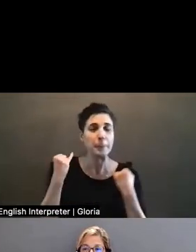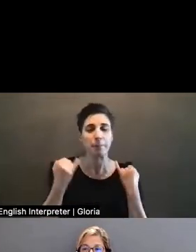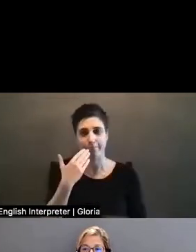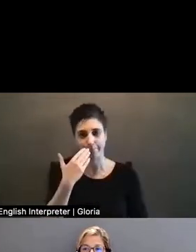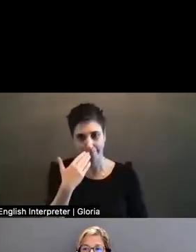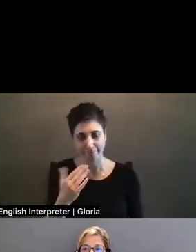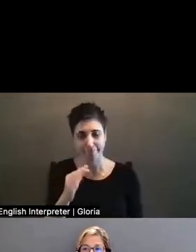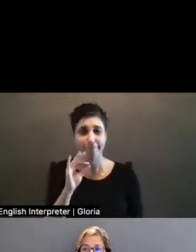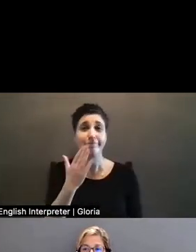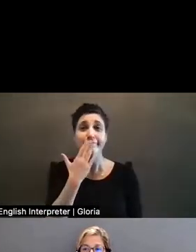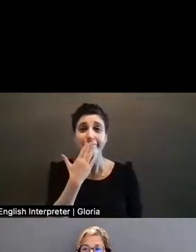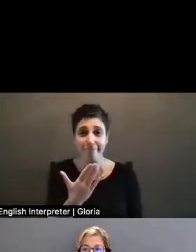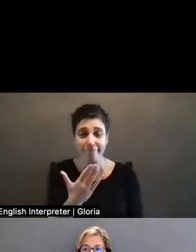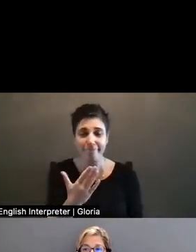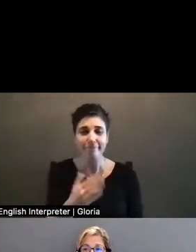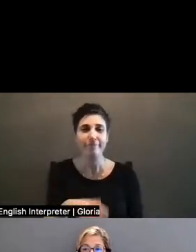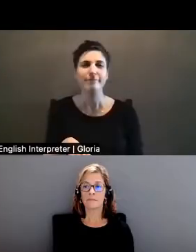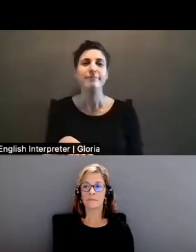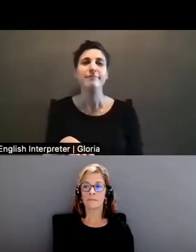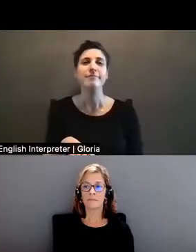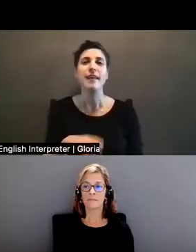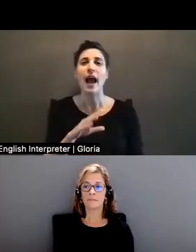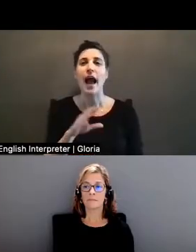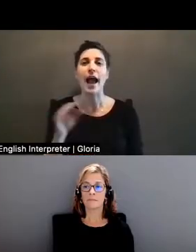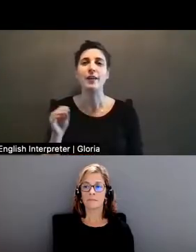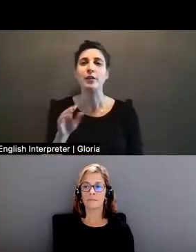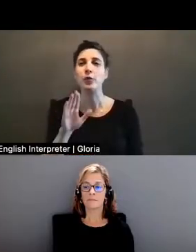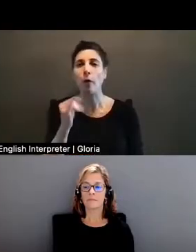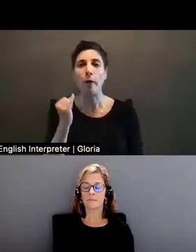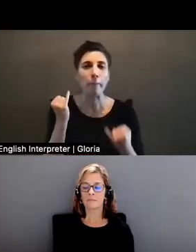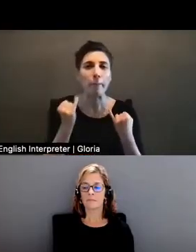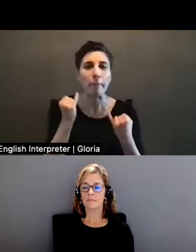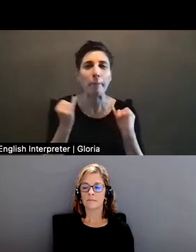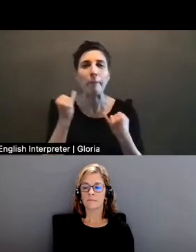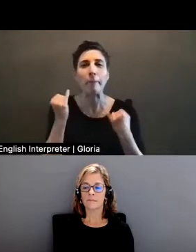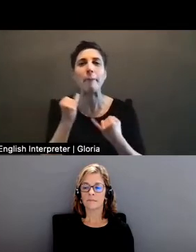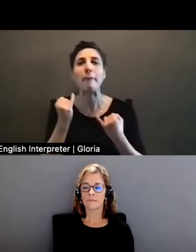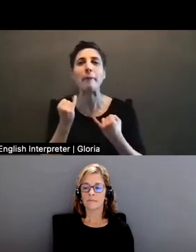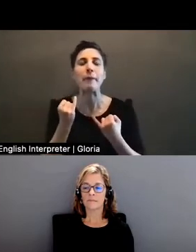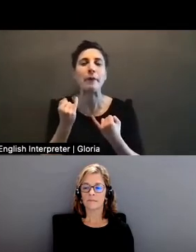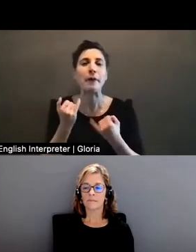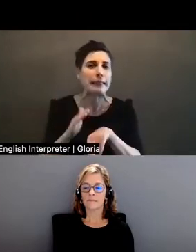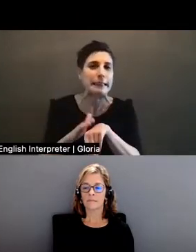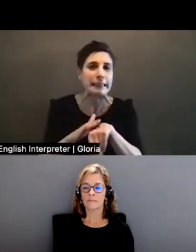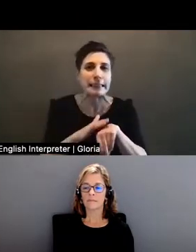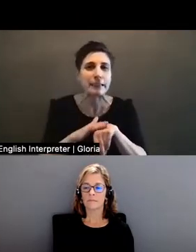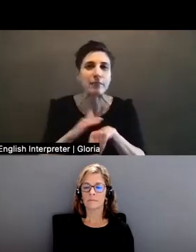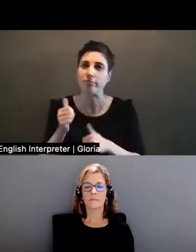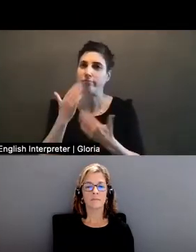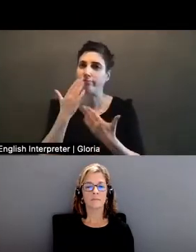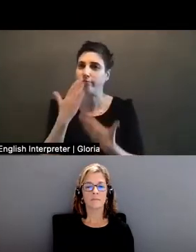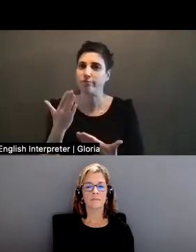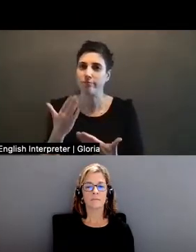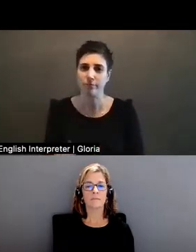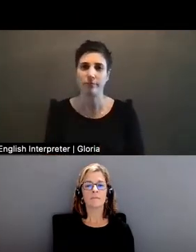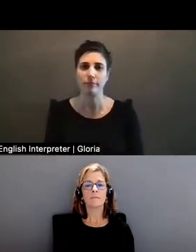That's great. And thanks for sharing us your tips and tricks with us as well. That's really interesting.